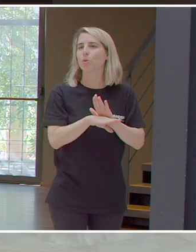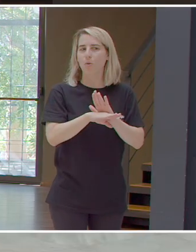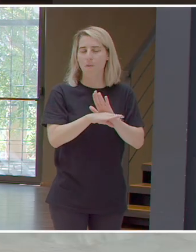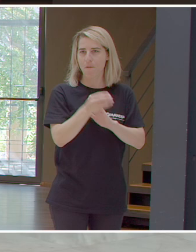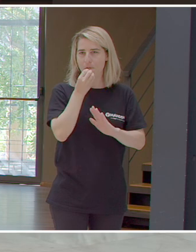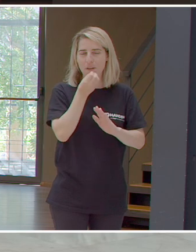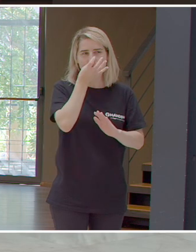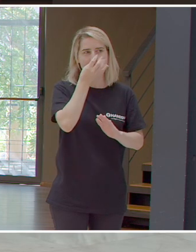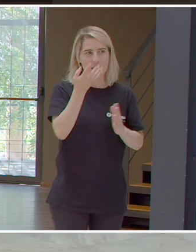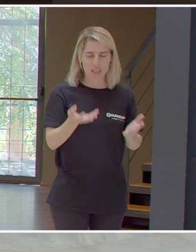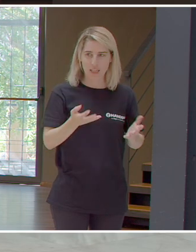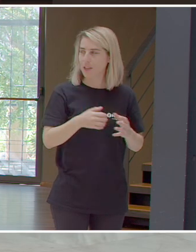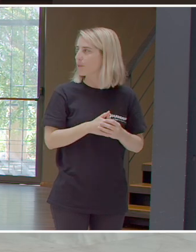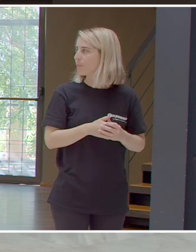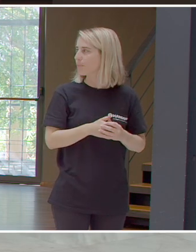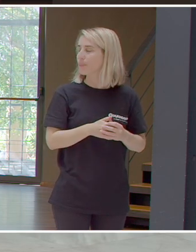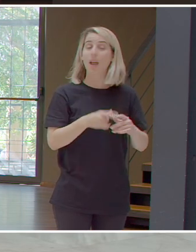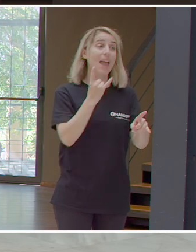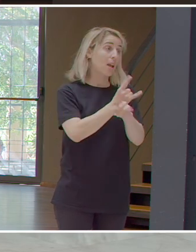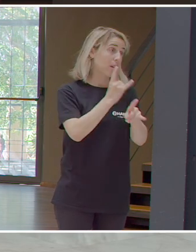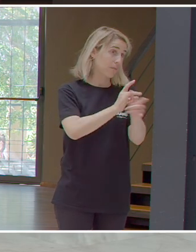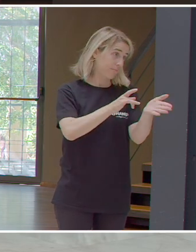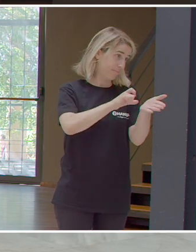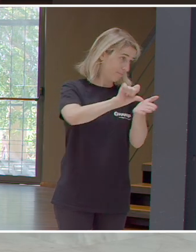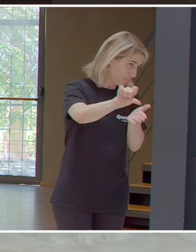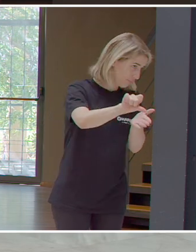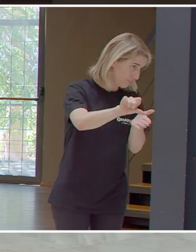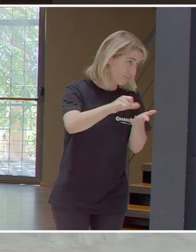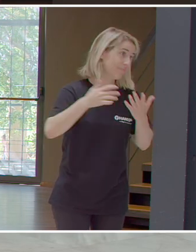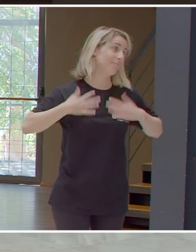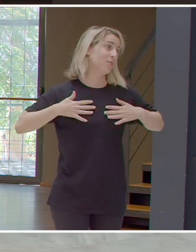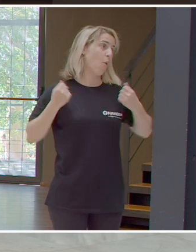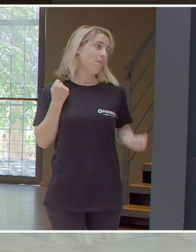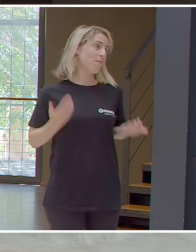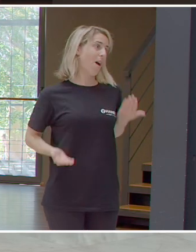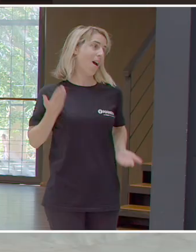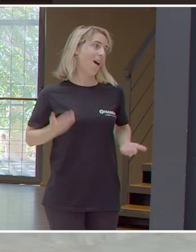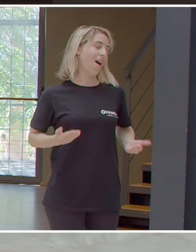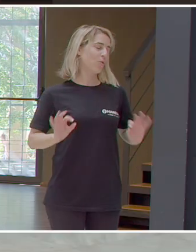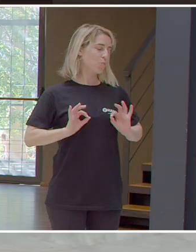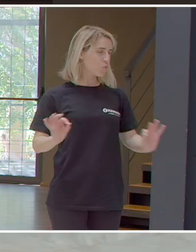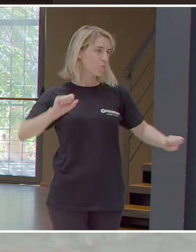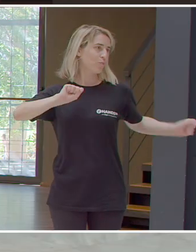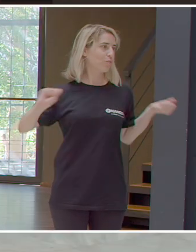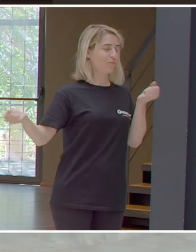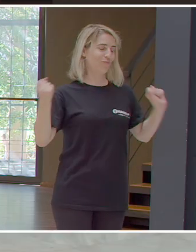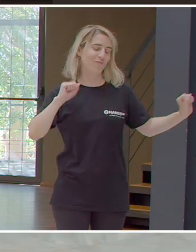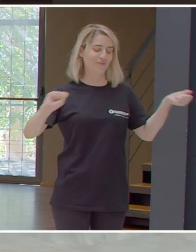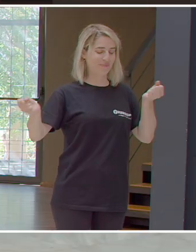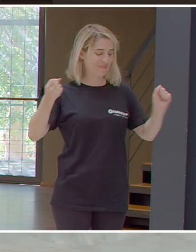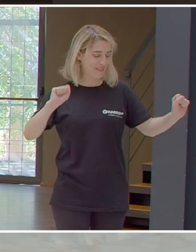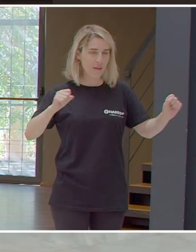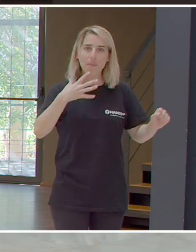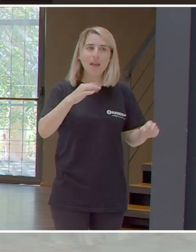cancers, crossing out the alcohol from your diet, a healthy body weight, and movement. And I think it's shocking